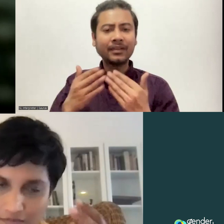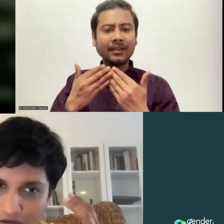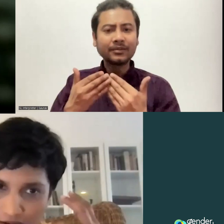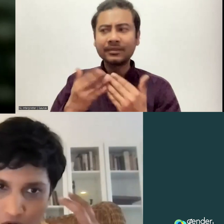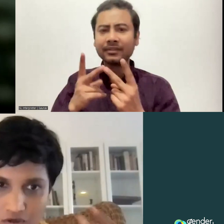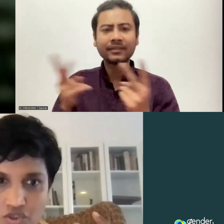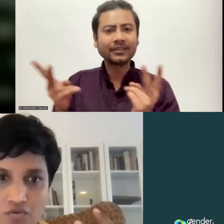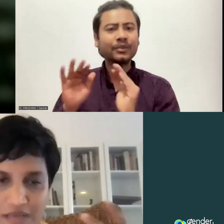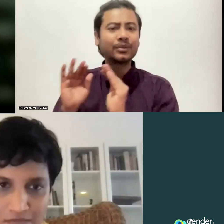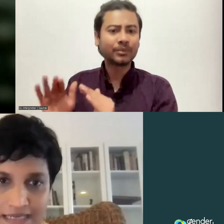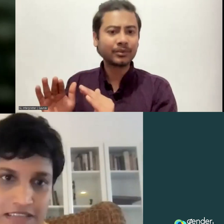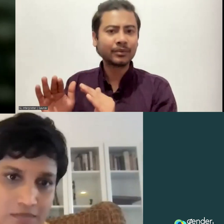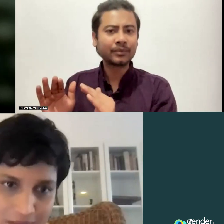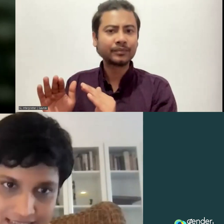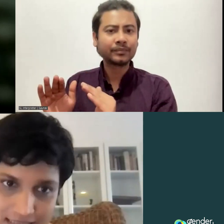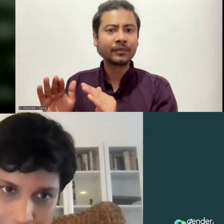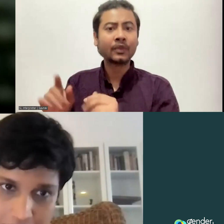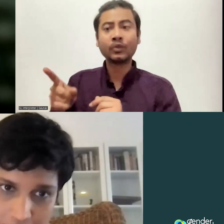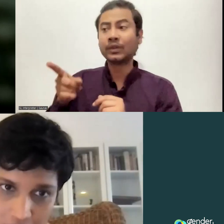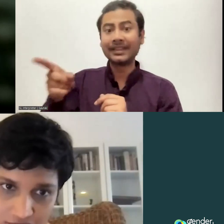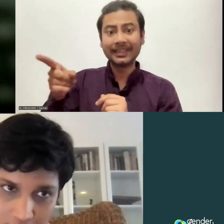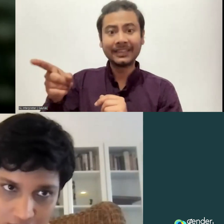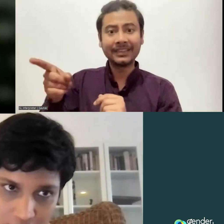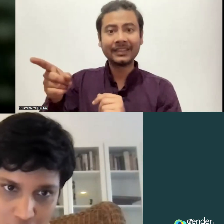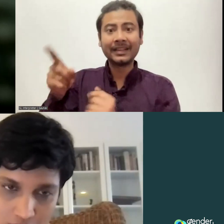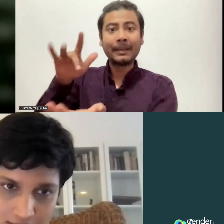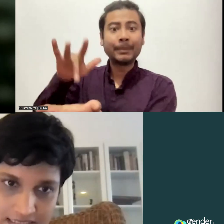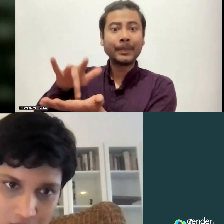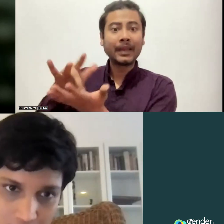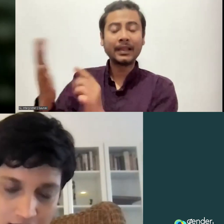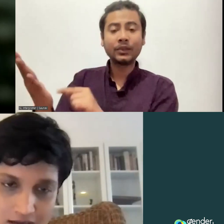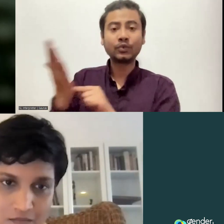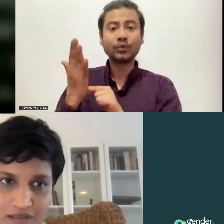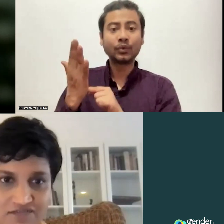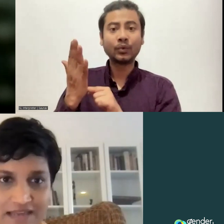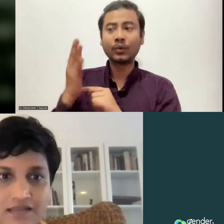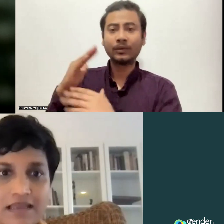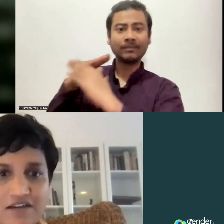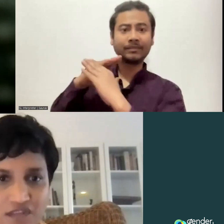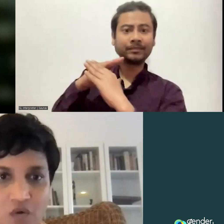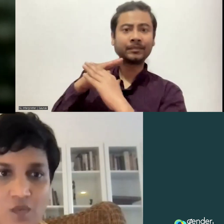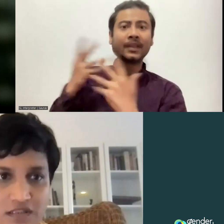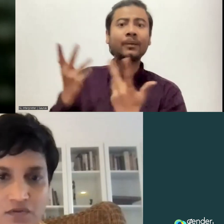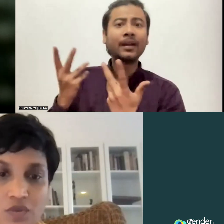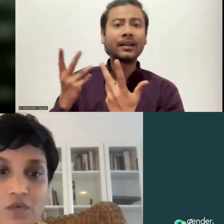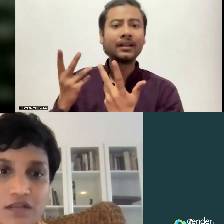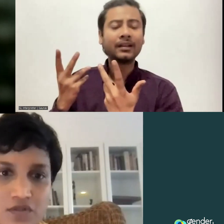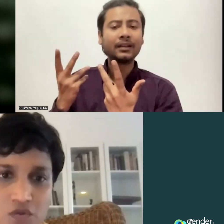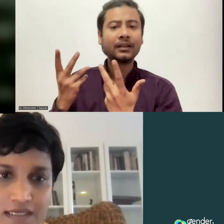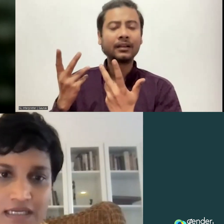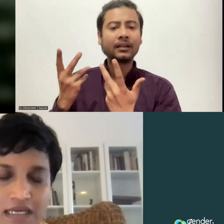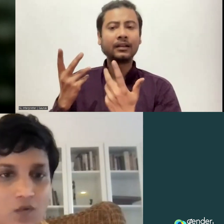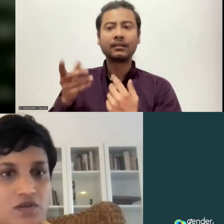and not to minimize the complexities of the issue around sex work. But the fact that they left their homes and they were doing what